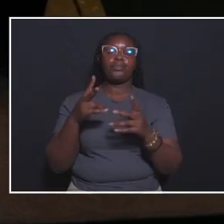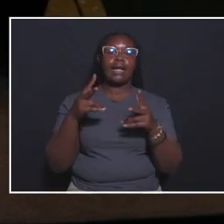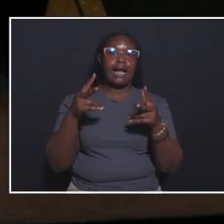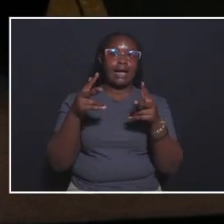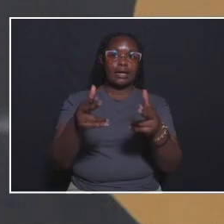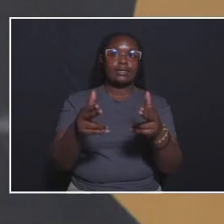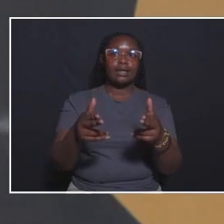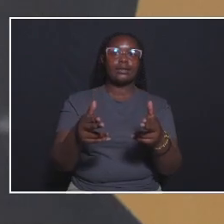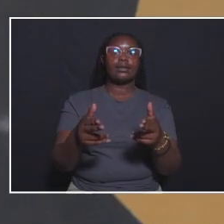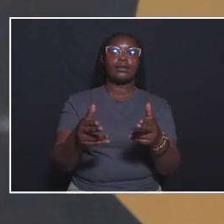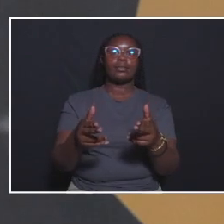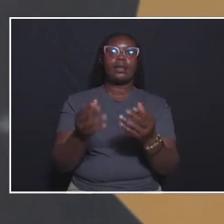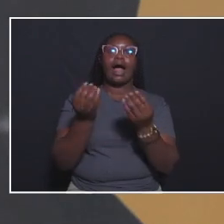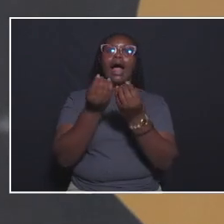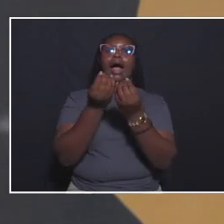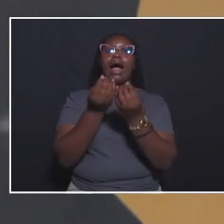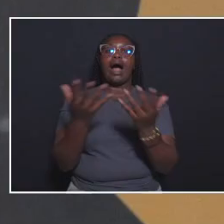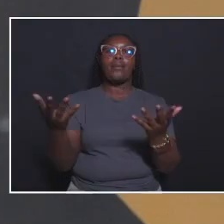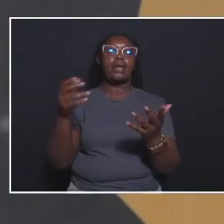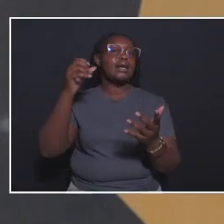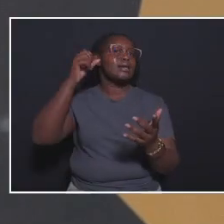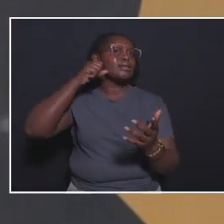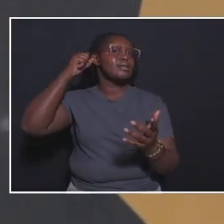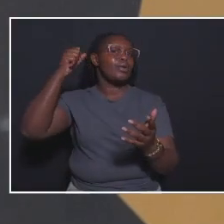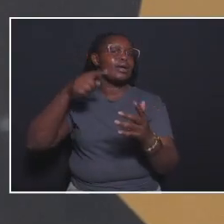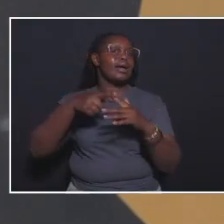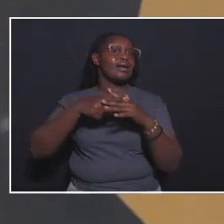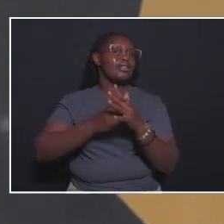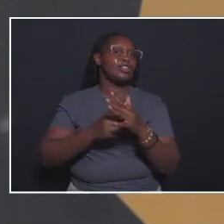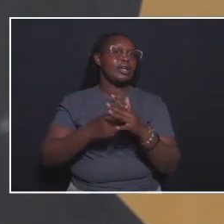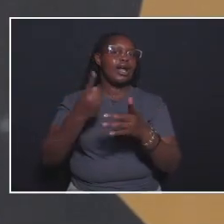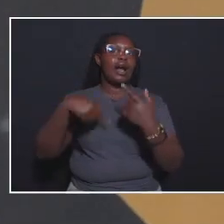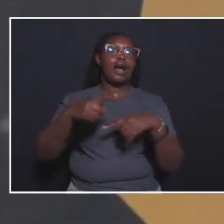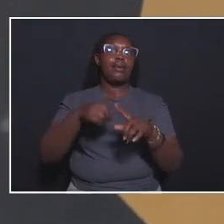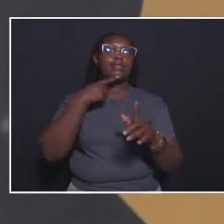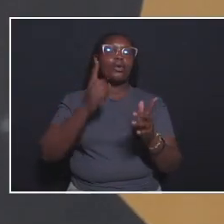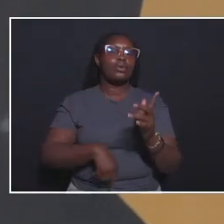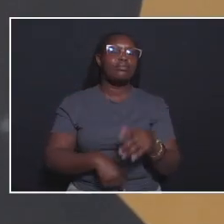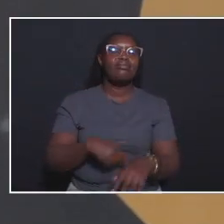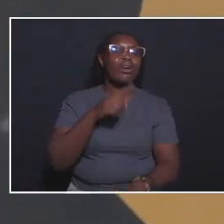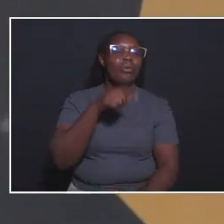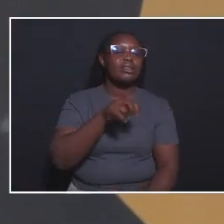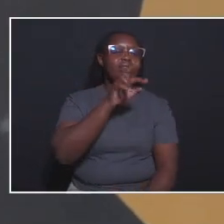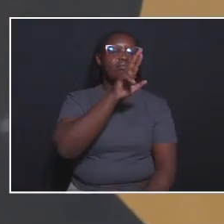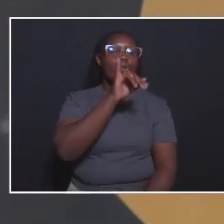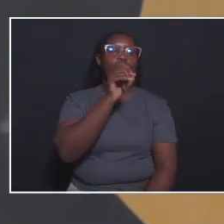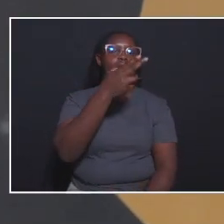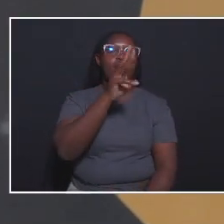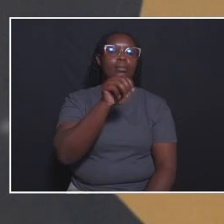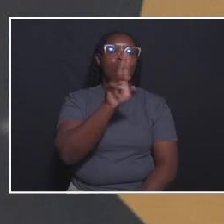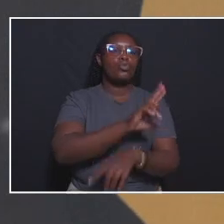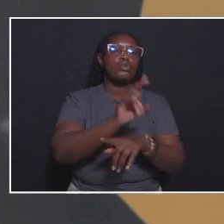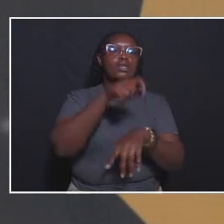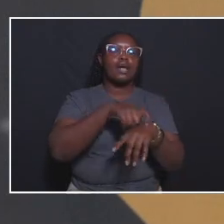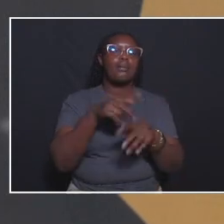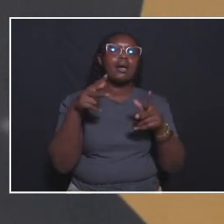just put up your hands, how many sound engineers have ever come to you and say, what rhythm? Tell me the rhythm that you used when you were editing. You